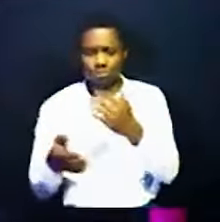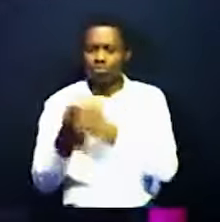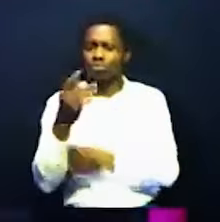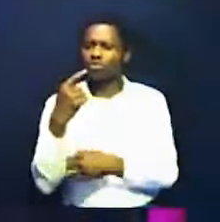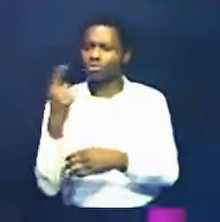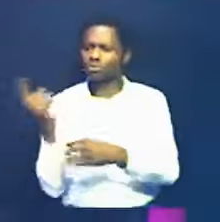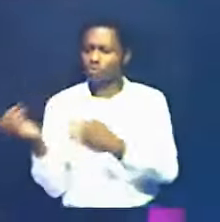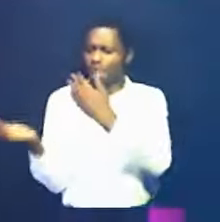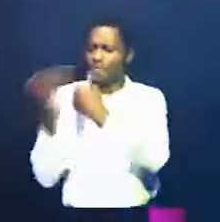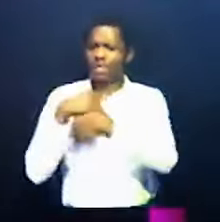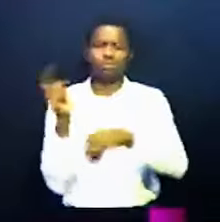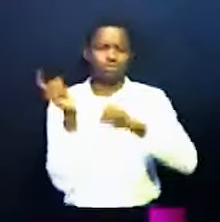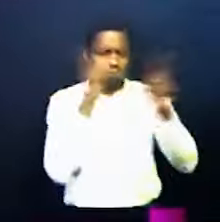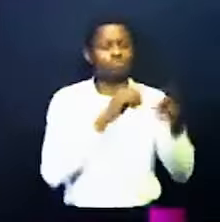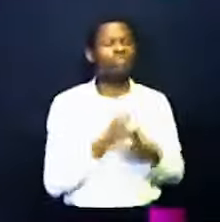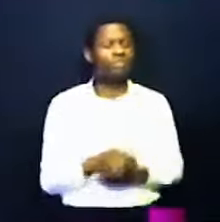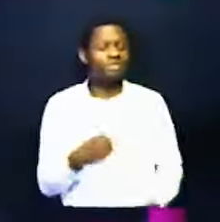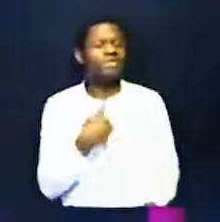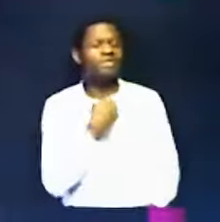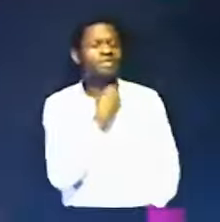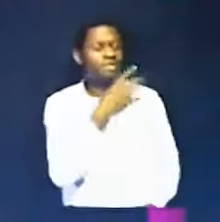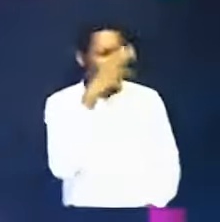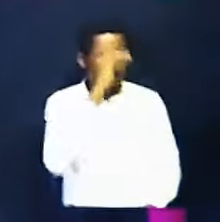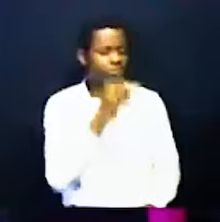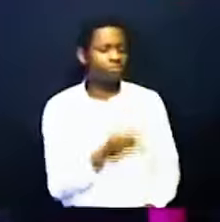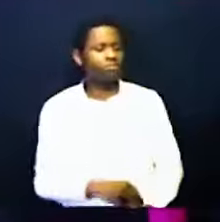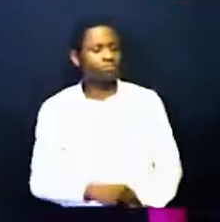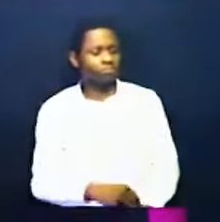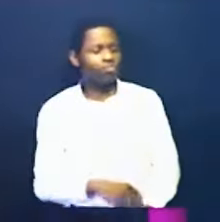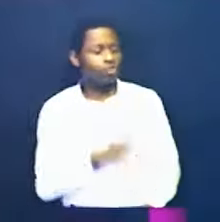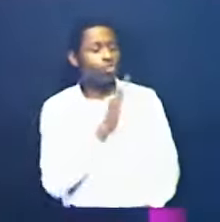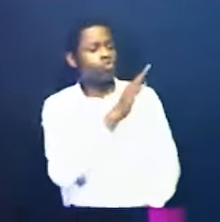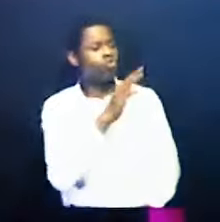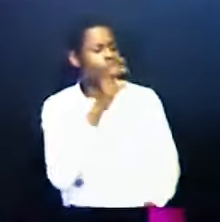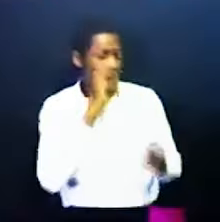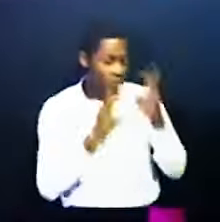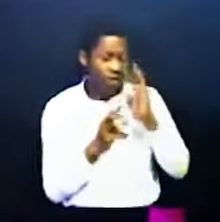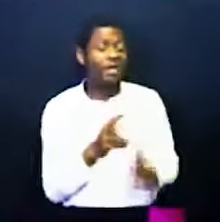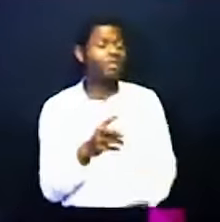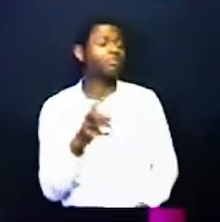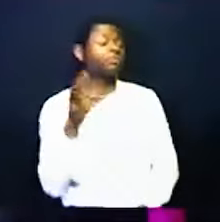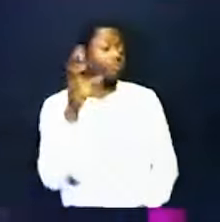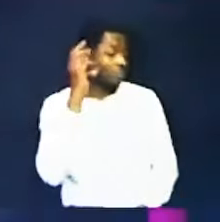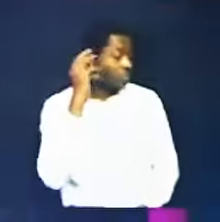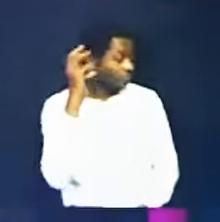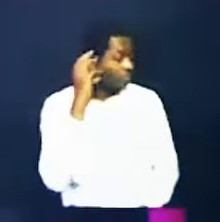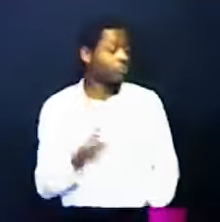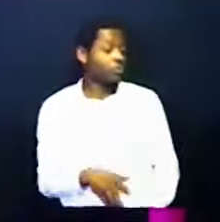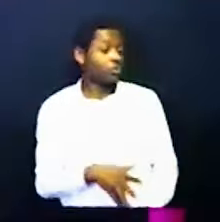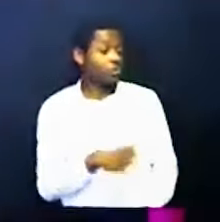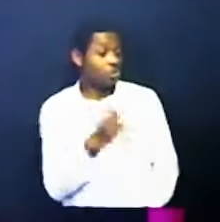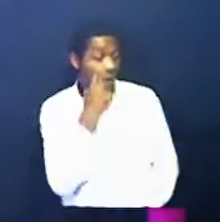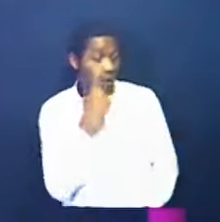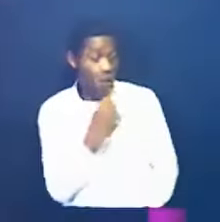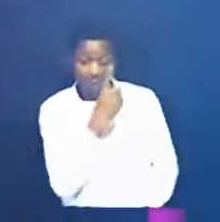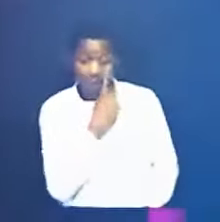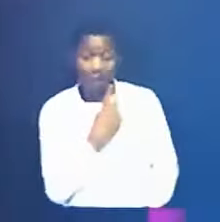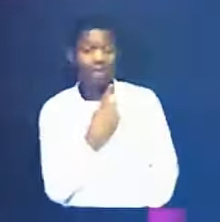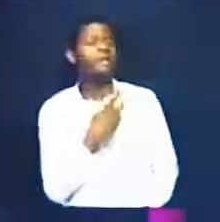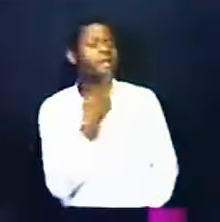Tell him, I have heard your cry. I have seen your tears. I have seen